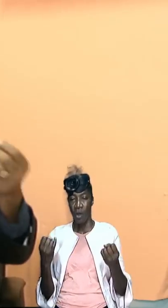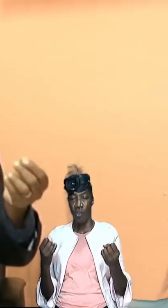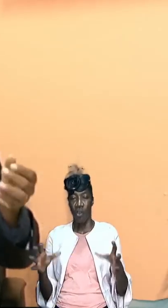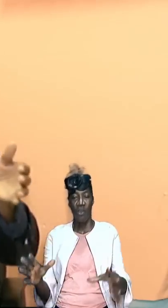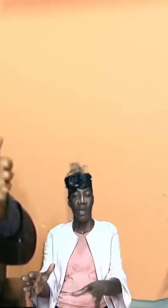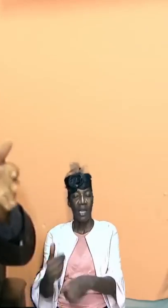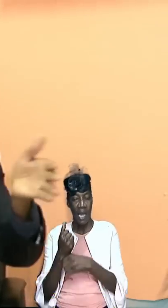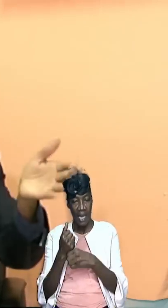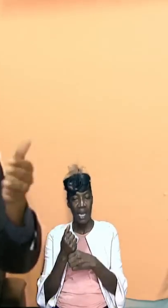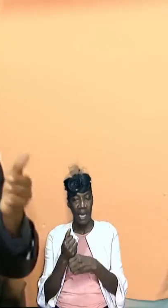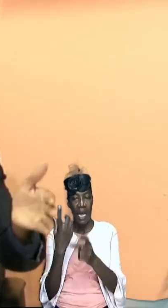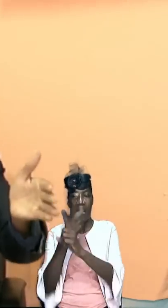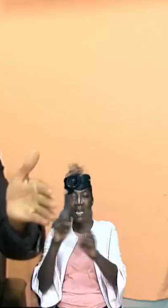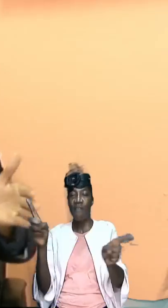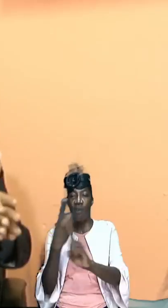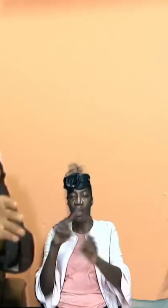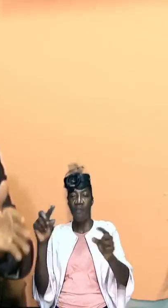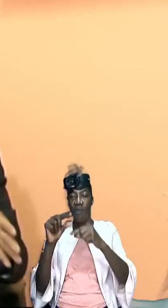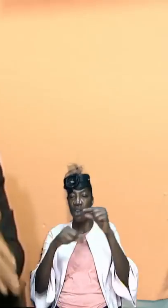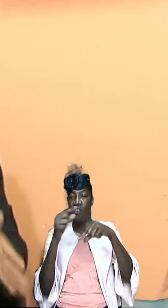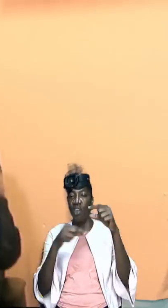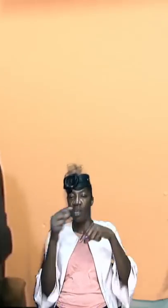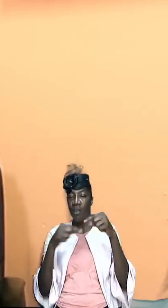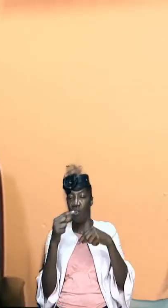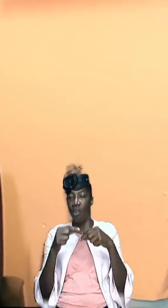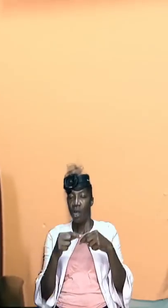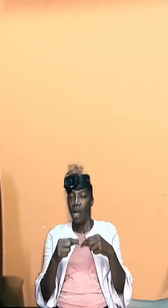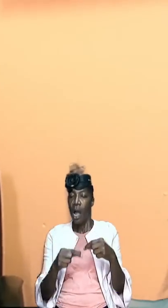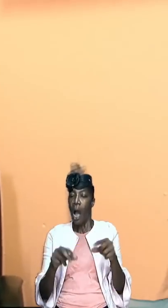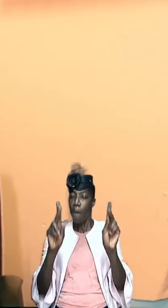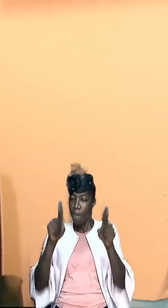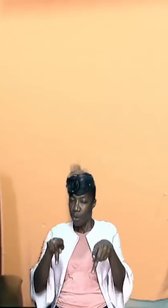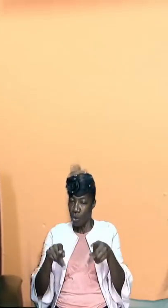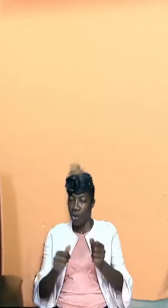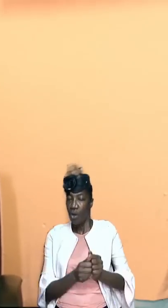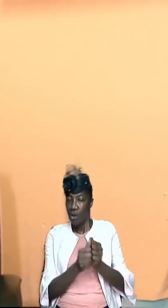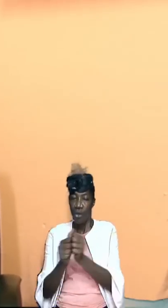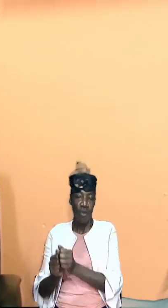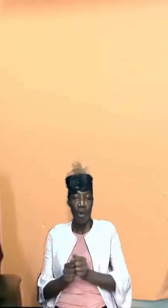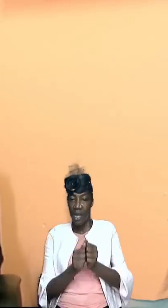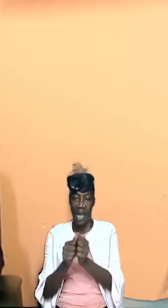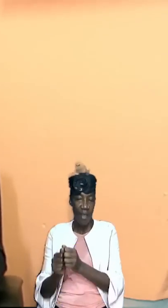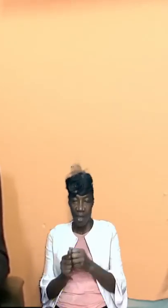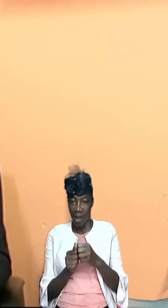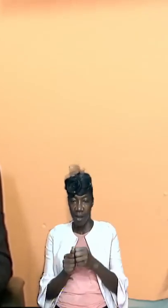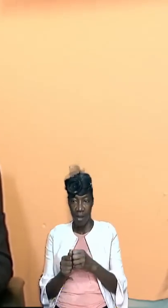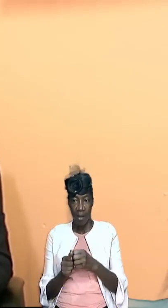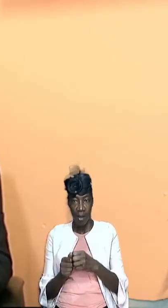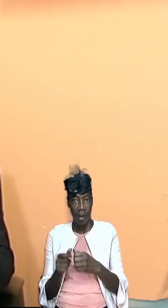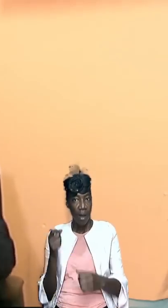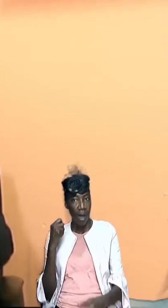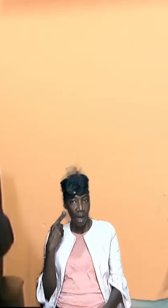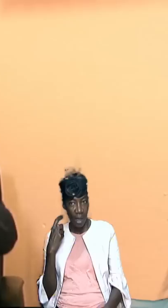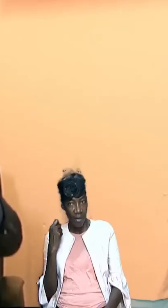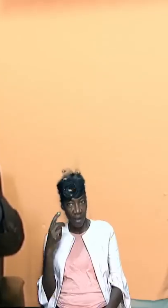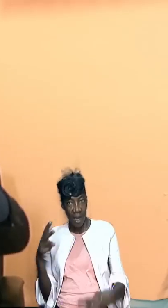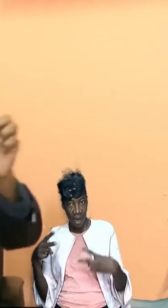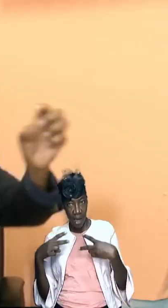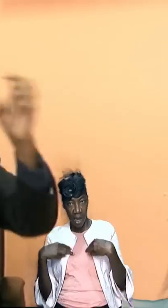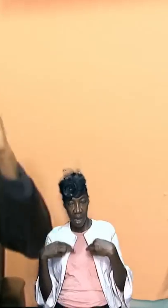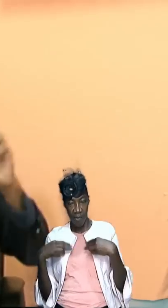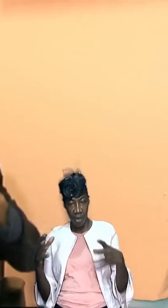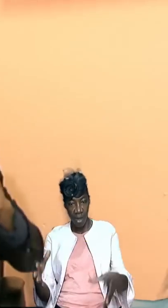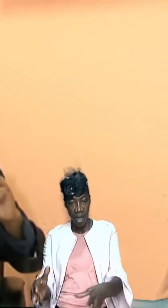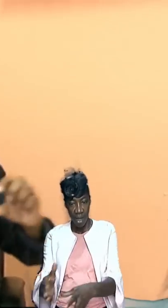taking genes and certain pool and putting them together to get this pure breed dog. And notice, you know, you have to take out